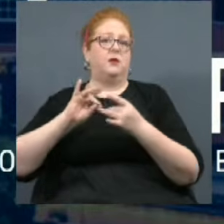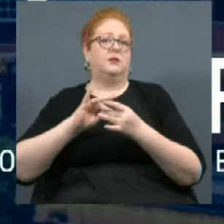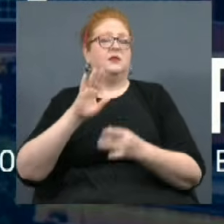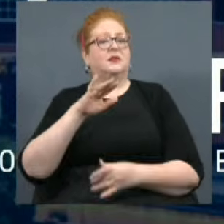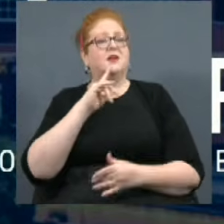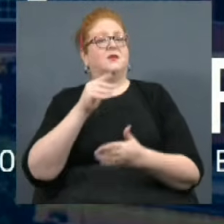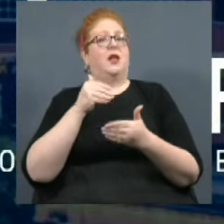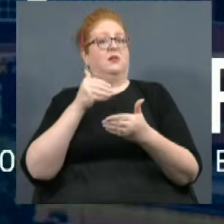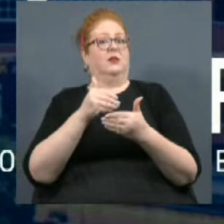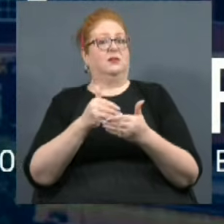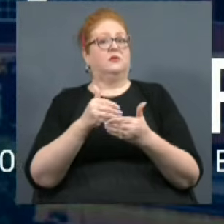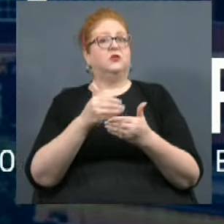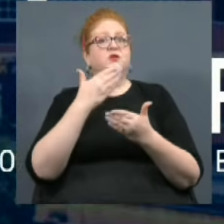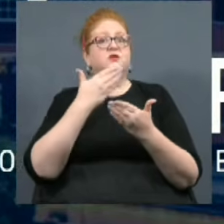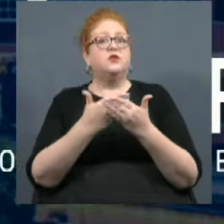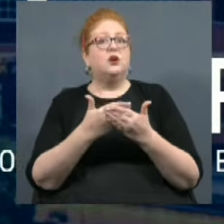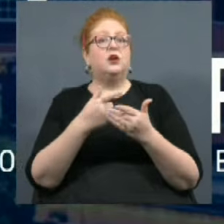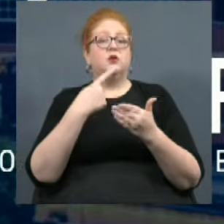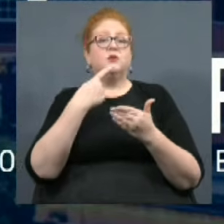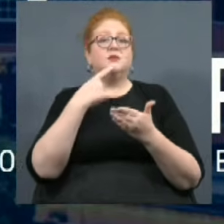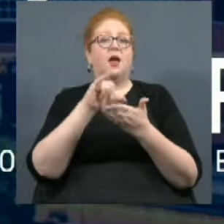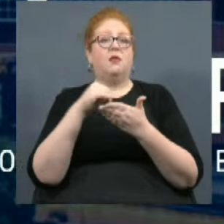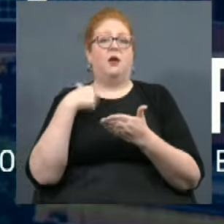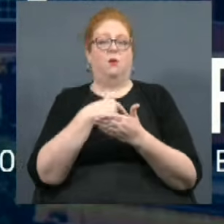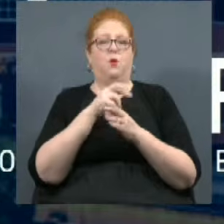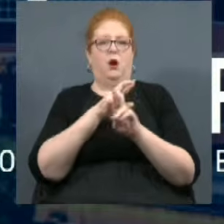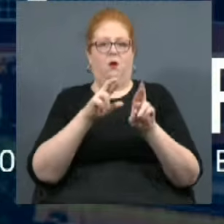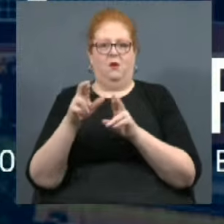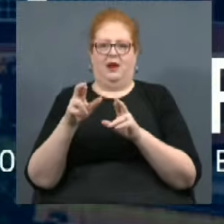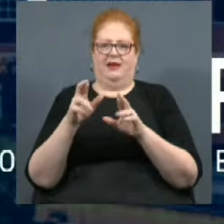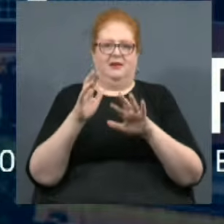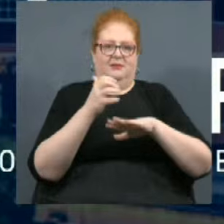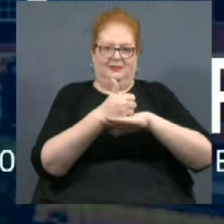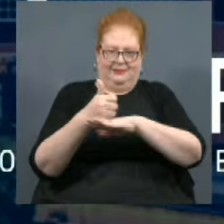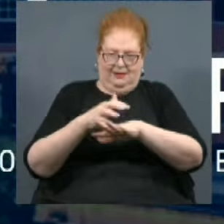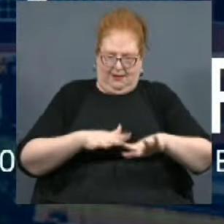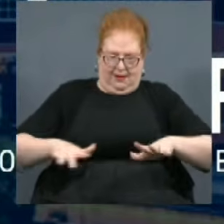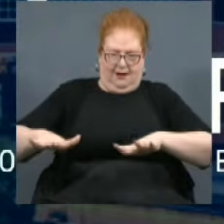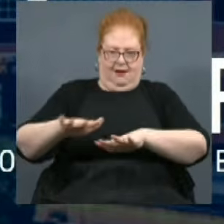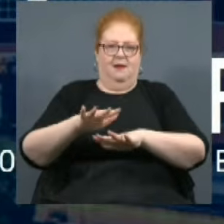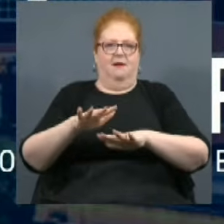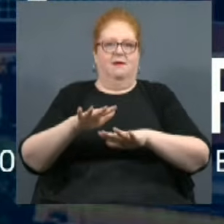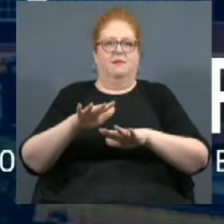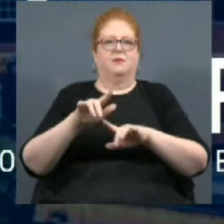site selection, and now the next step is to do the construction of the. That's That's correct. gonna be the most part. Yeah.